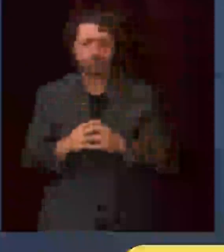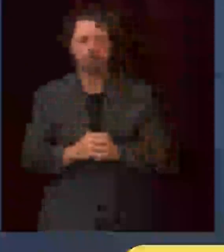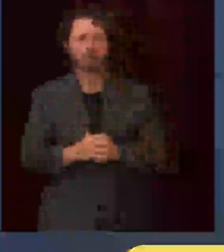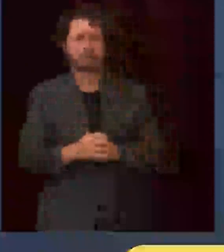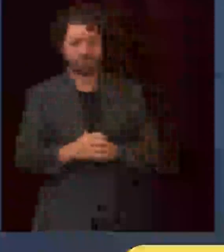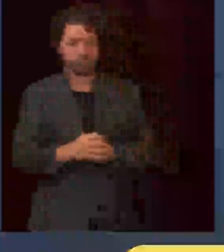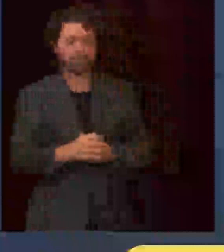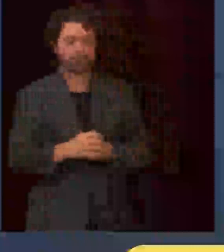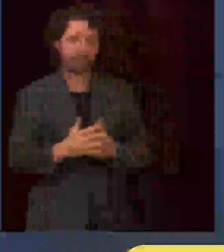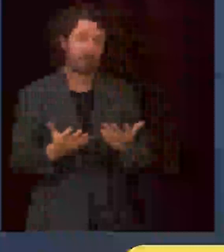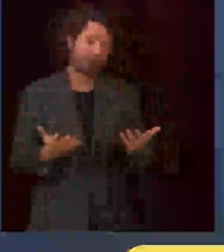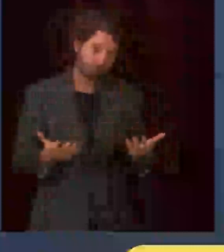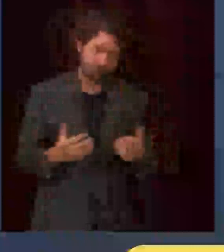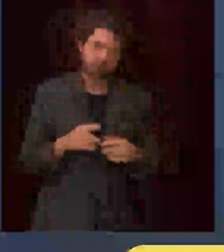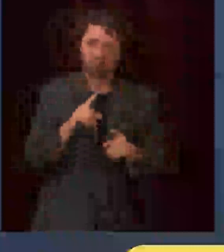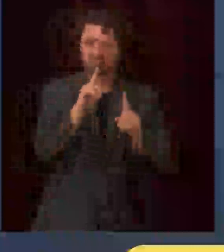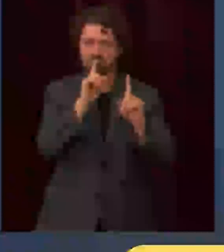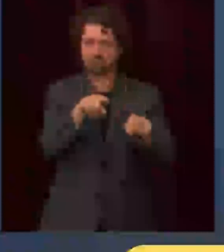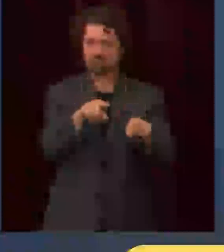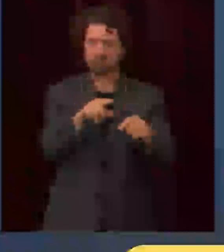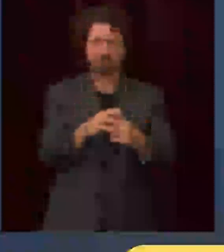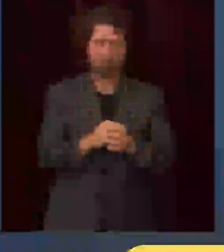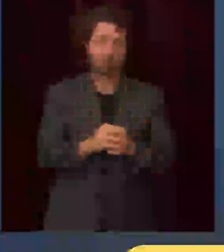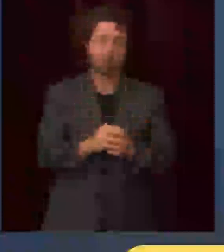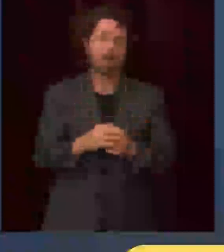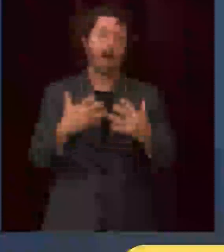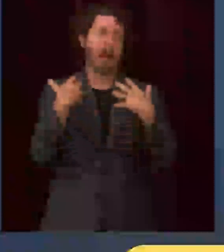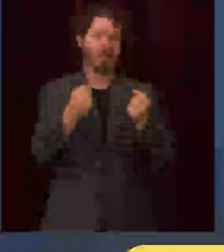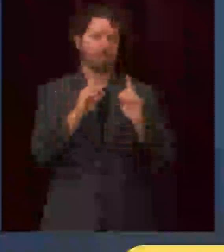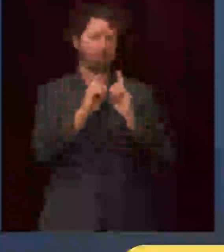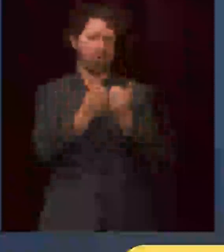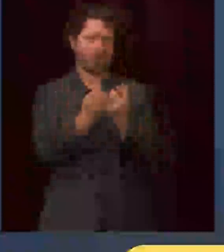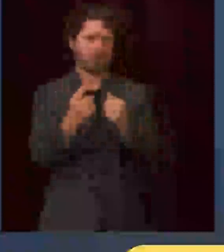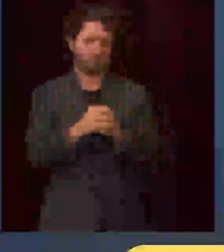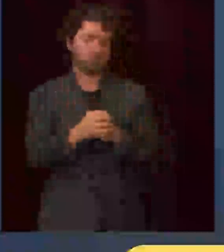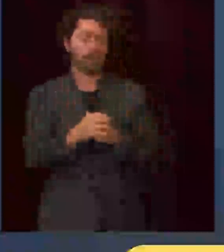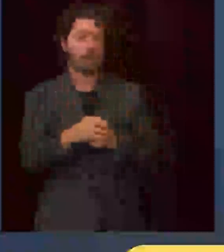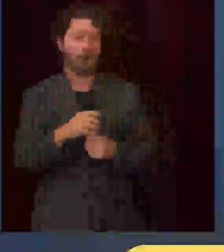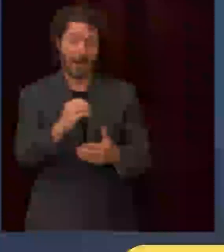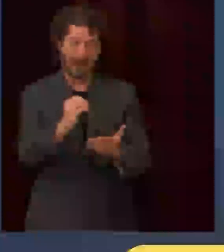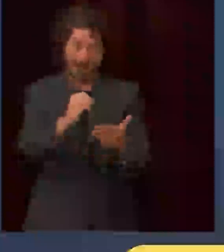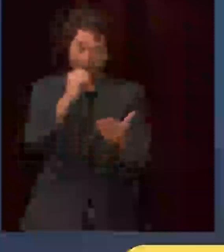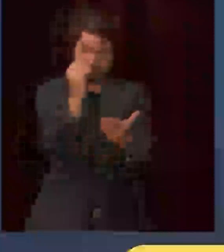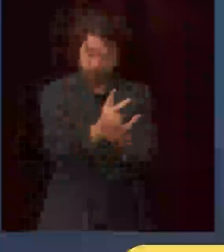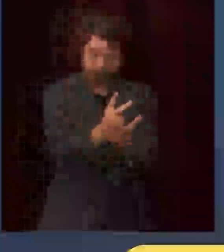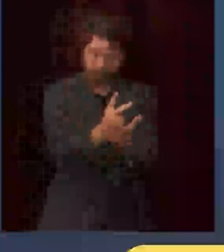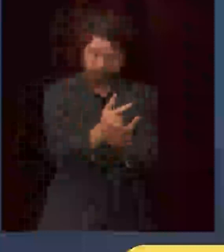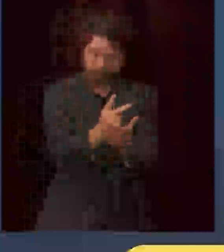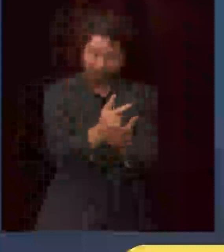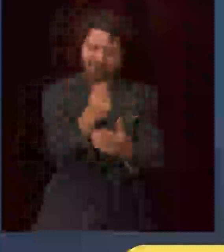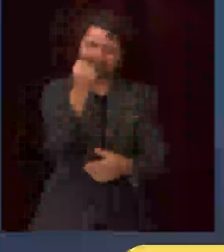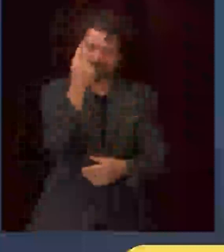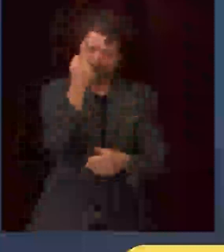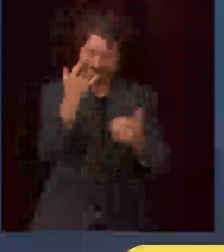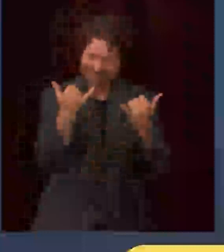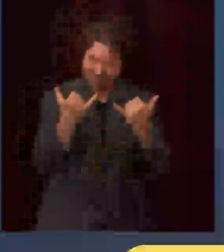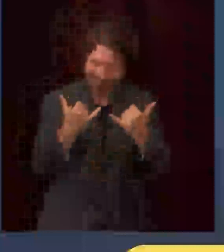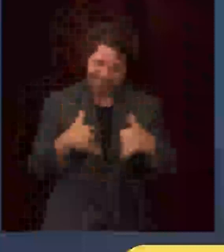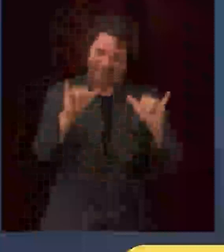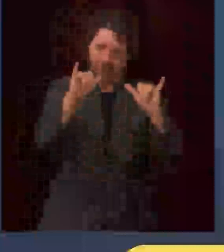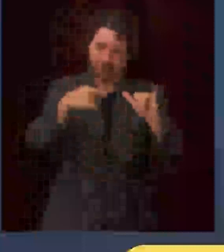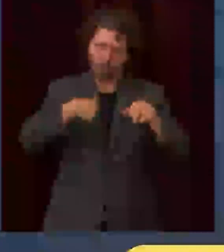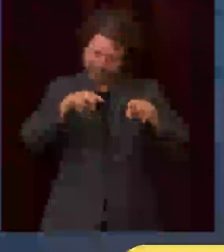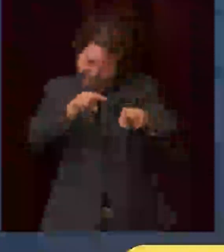contingent upon them watching for that in their community and having a conversation and notifying the State Department of Health,